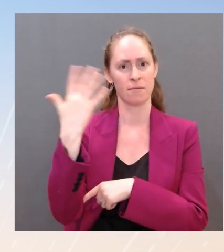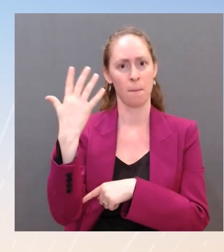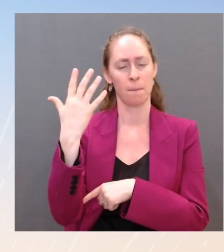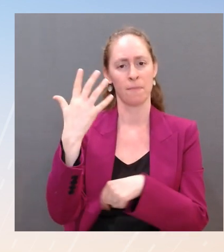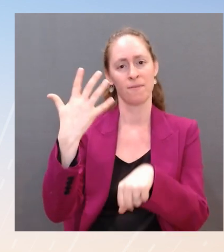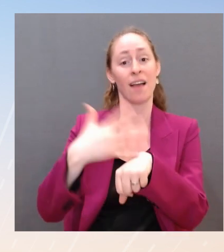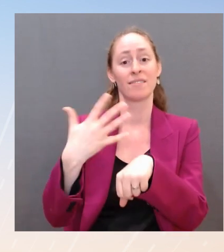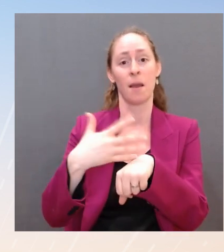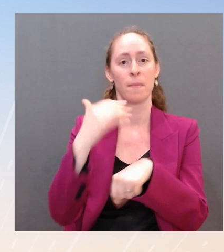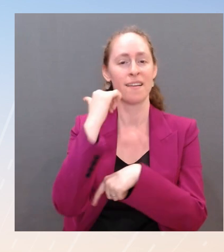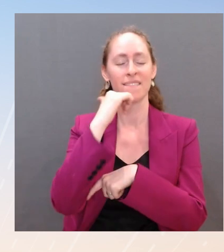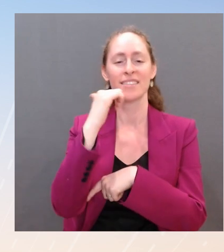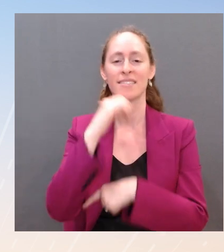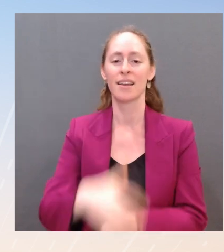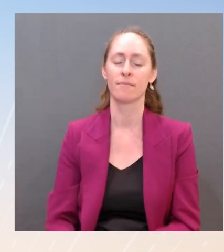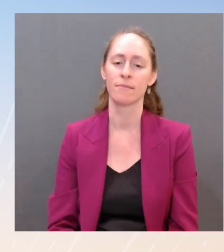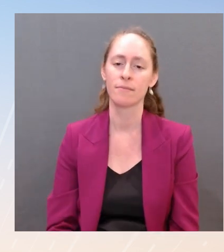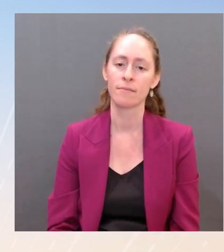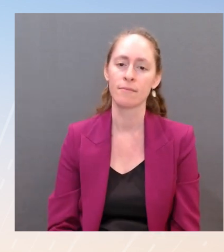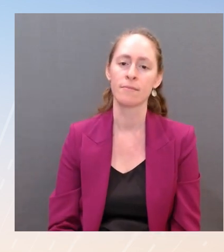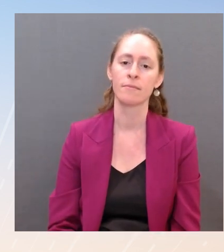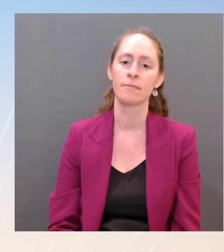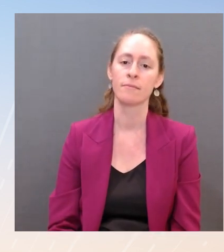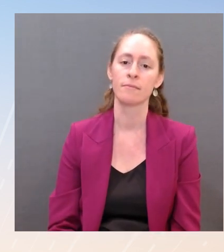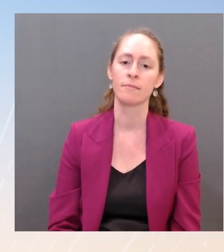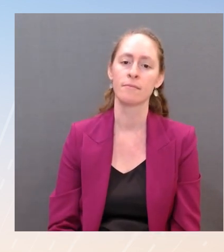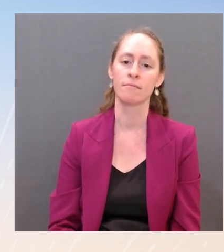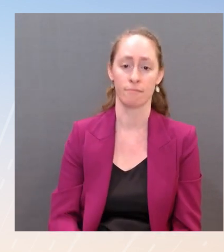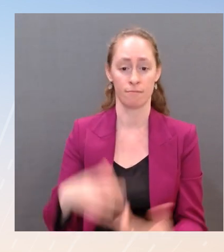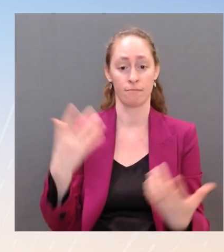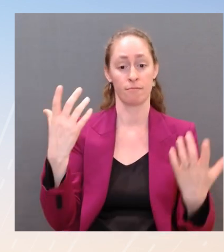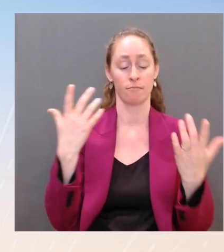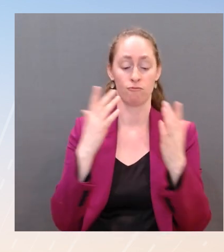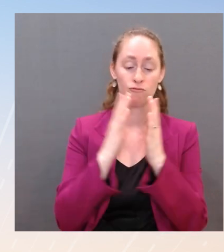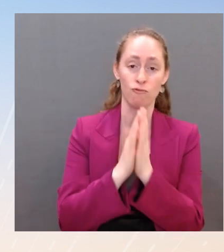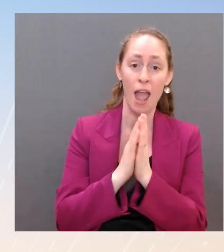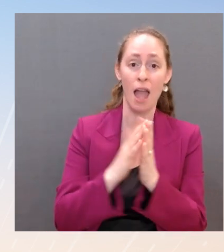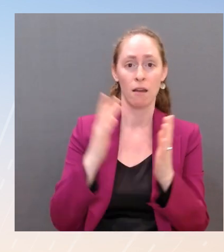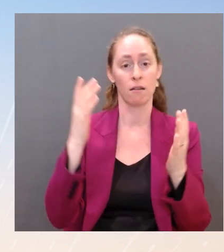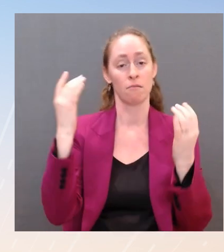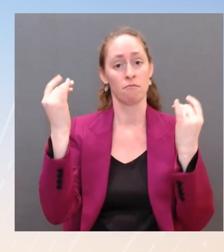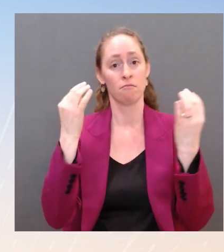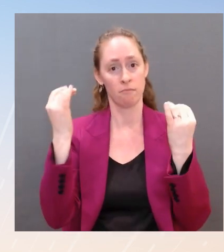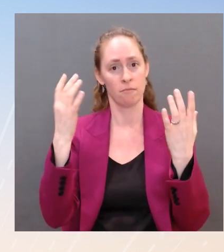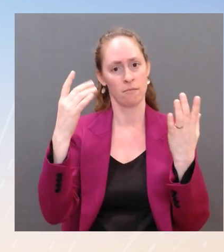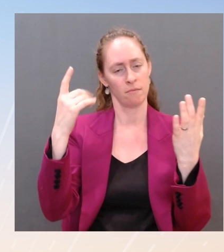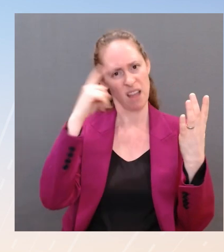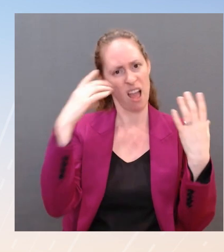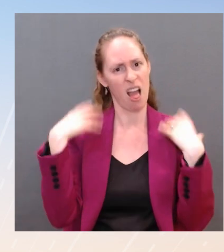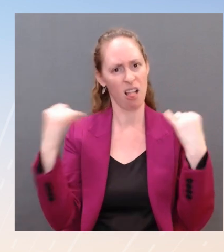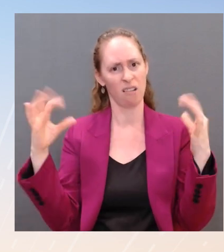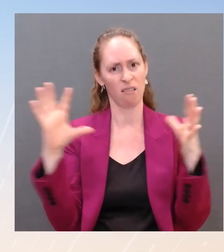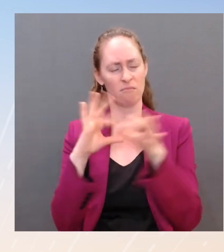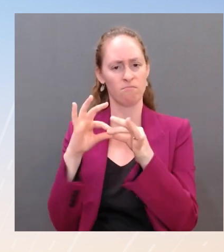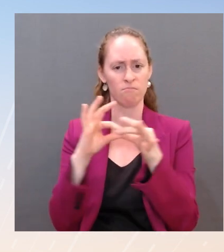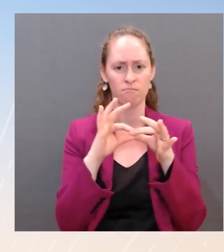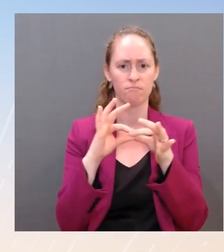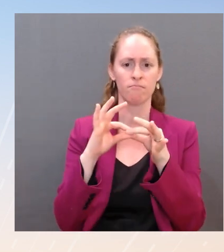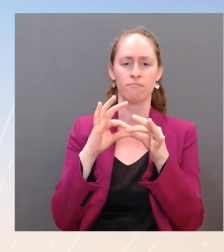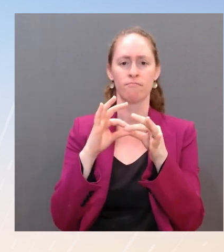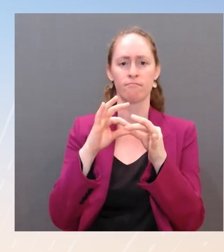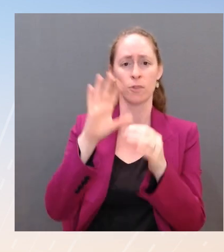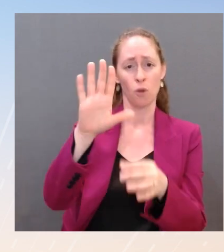mental health. And it is mental health. That is healing. Your faith, your culture, community, peers, that's healing. So I do that as much as I can.